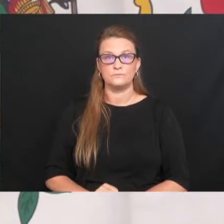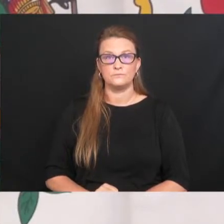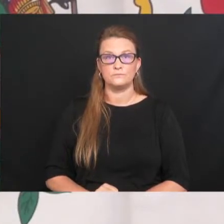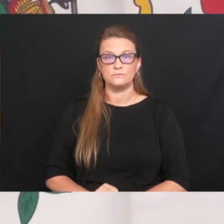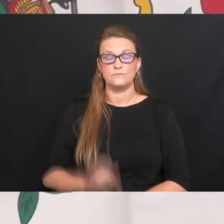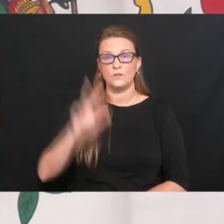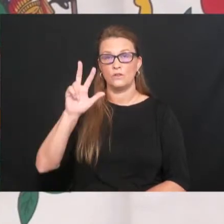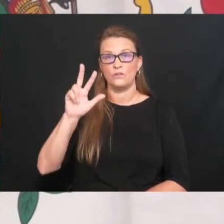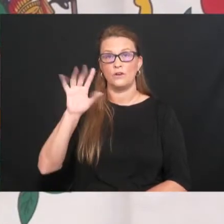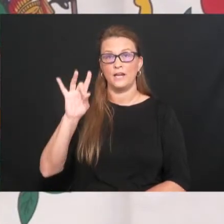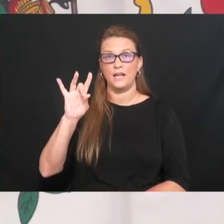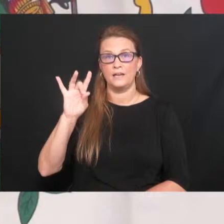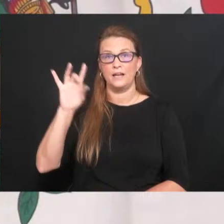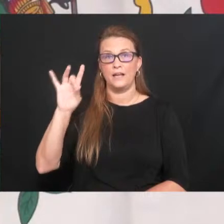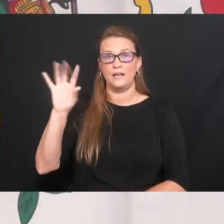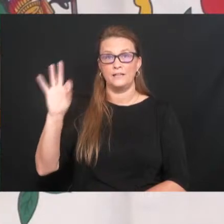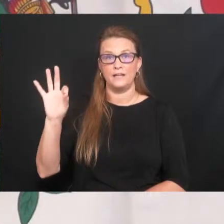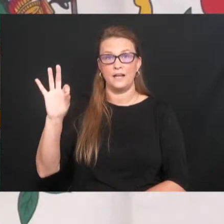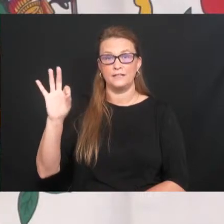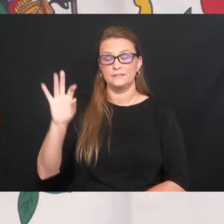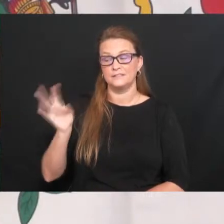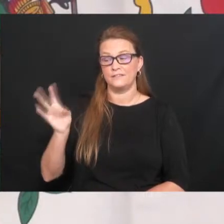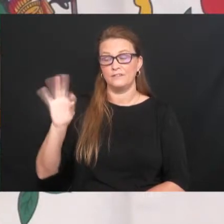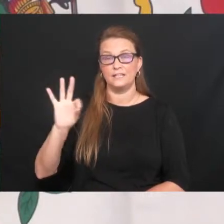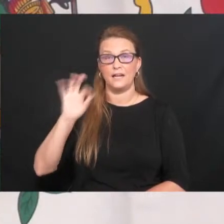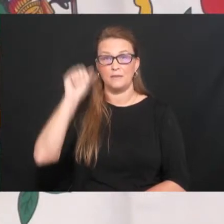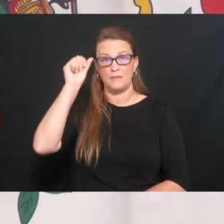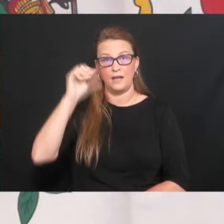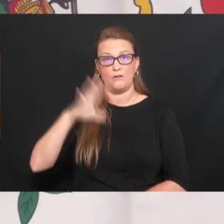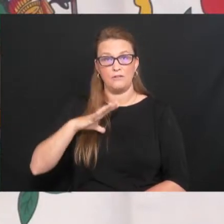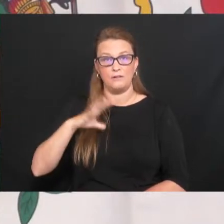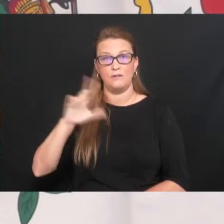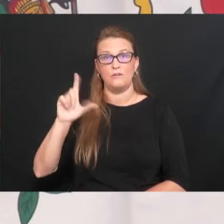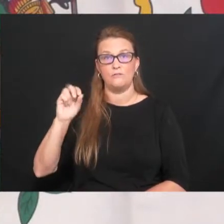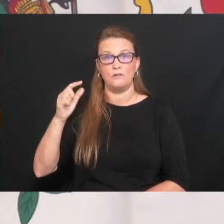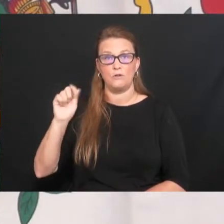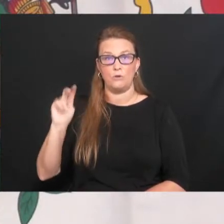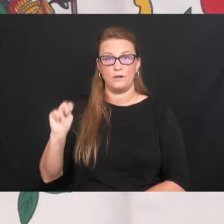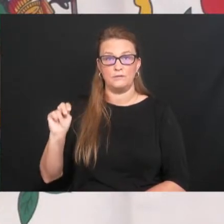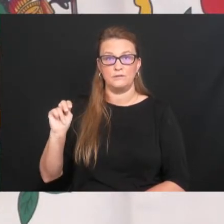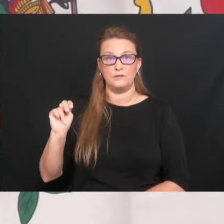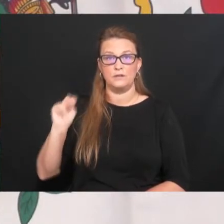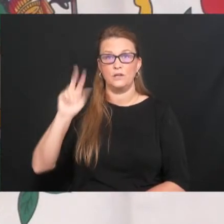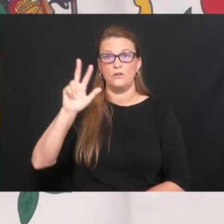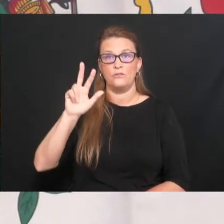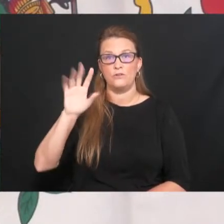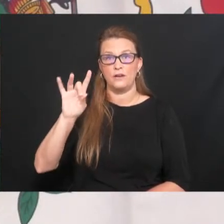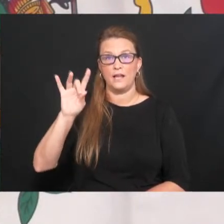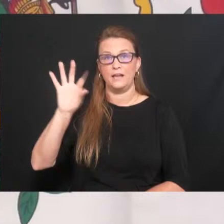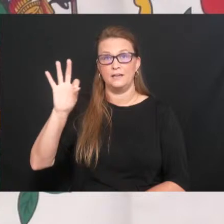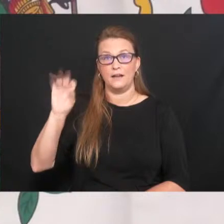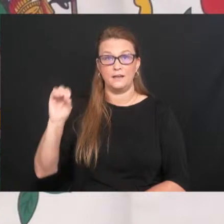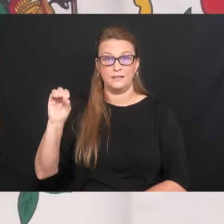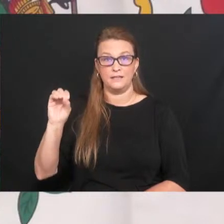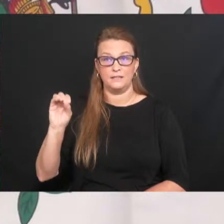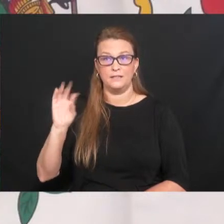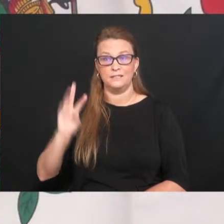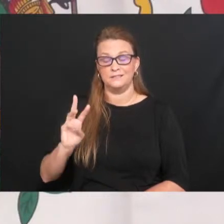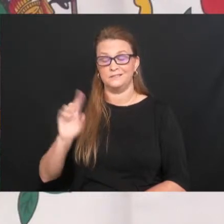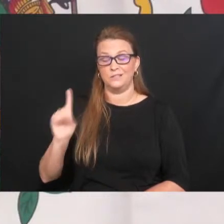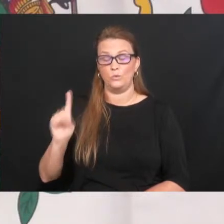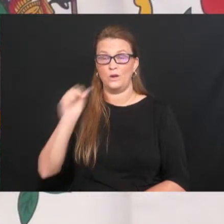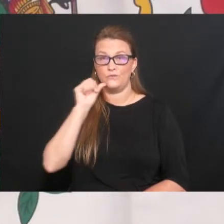The 3,889th death, a 79-year-old male from Logan County. The 3,890th death, a